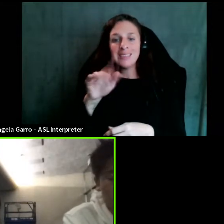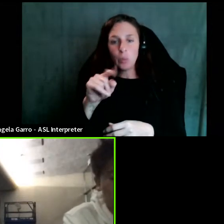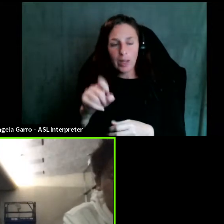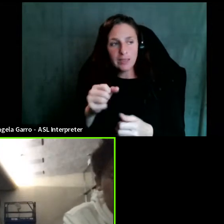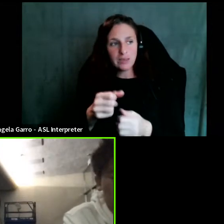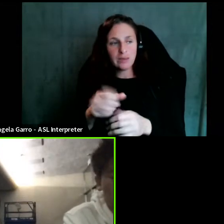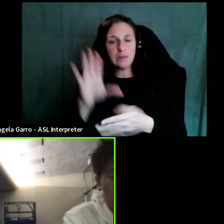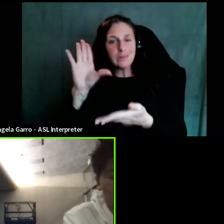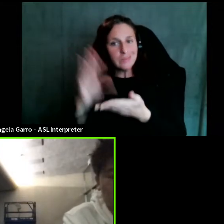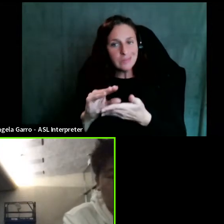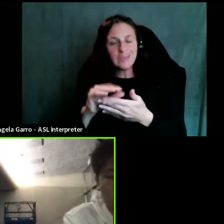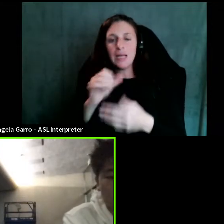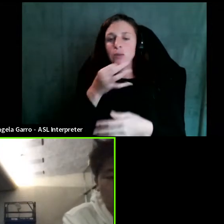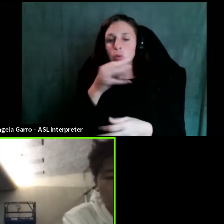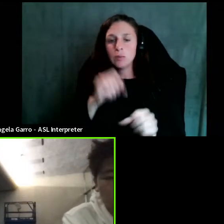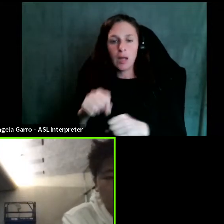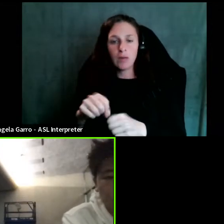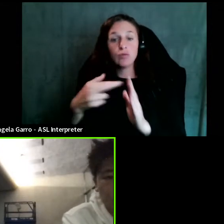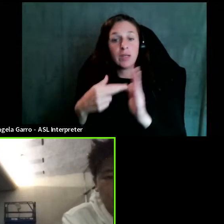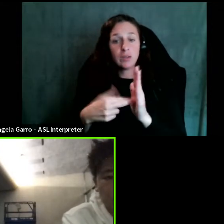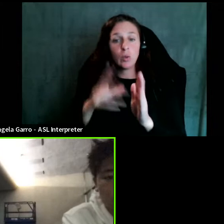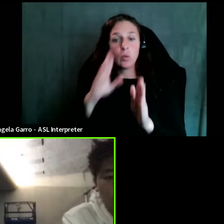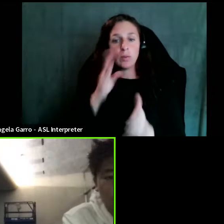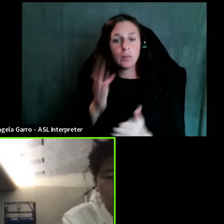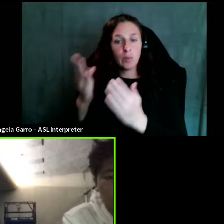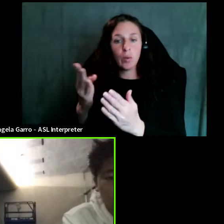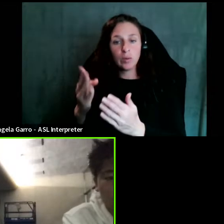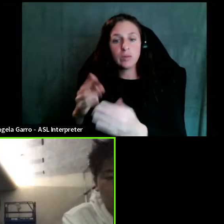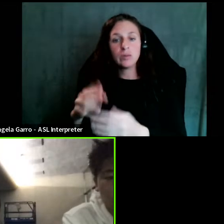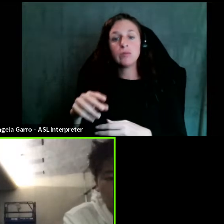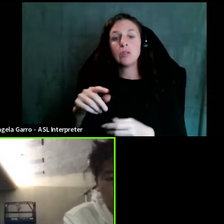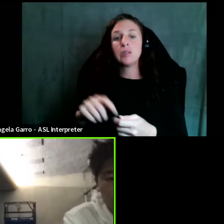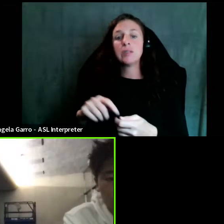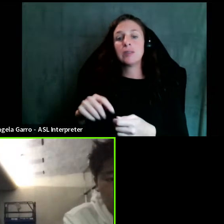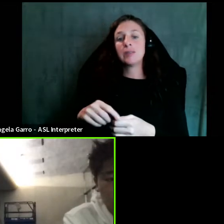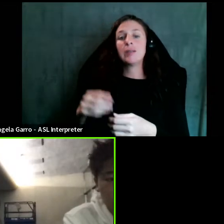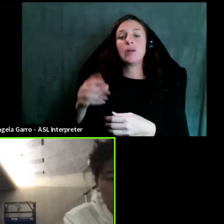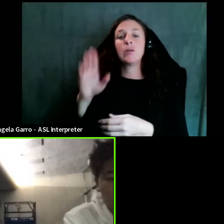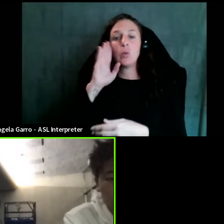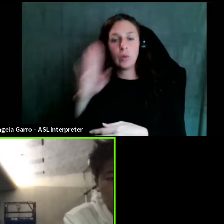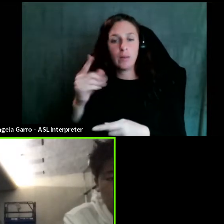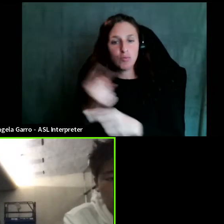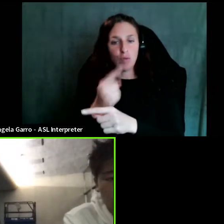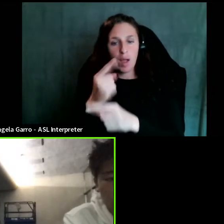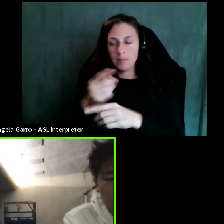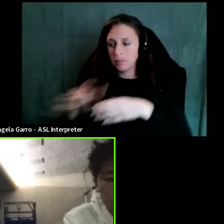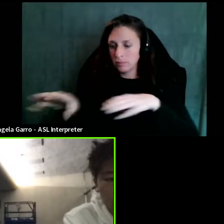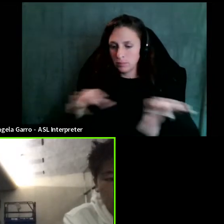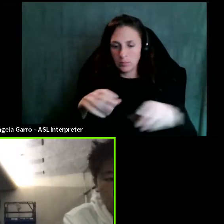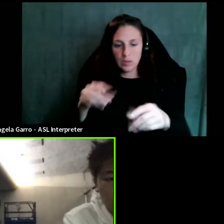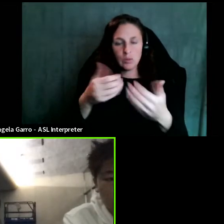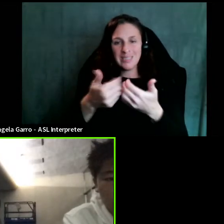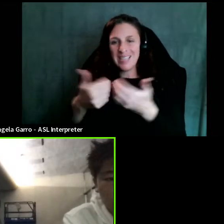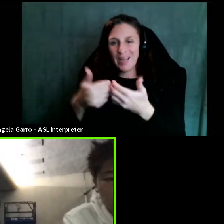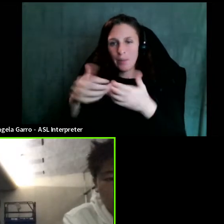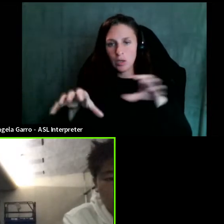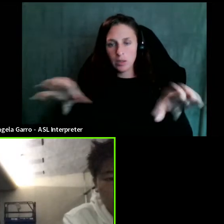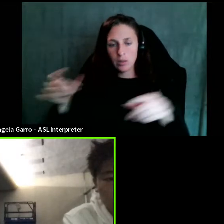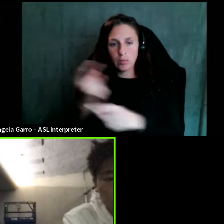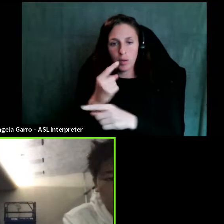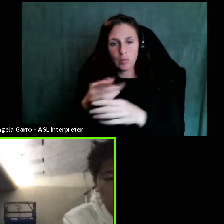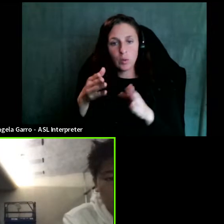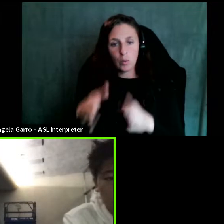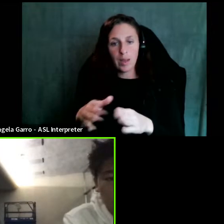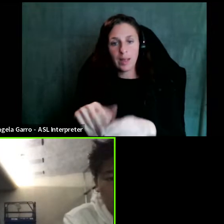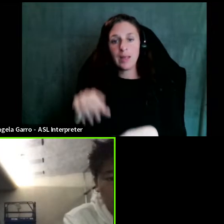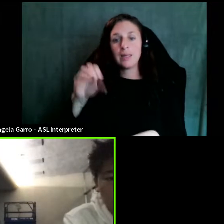The regulation will also introduce a proposal for waste sorting at SMUHSD in order to properly sort waste into separate bins. The